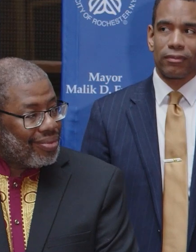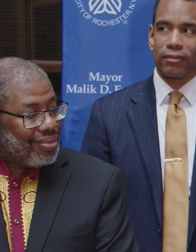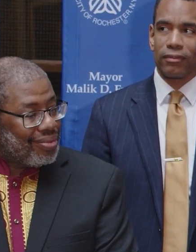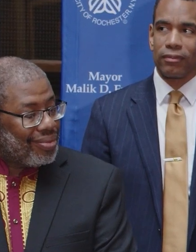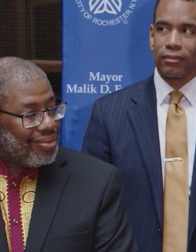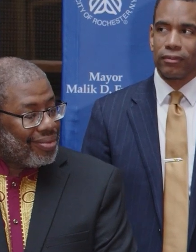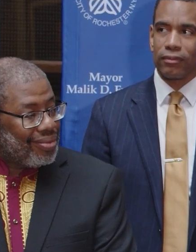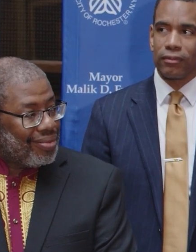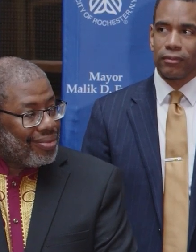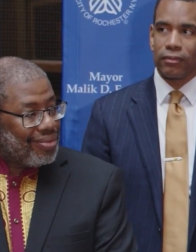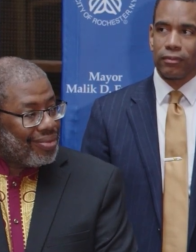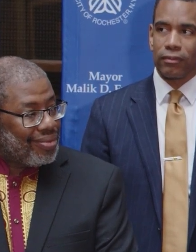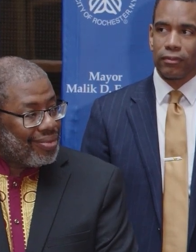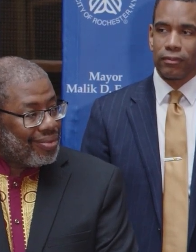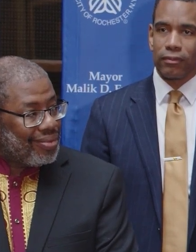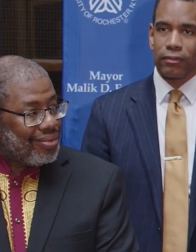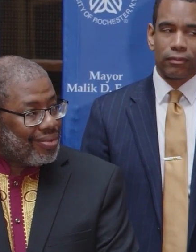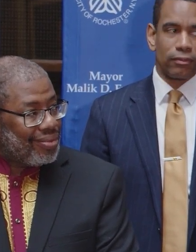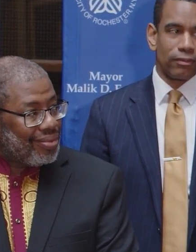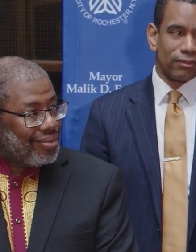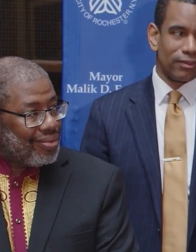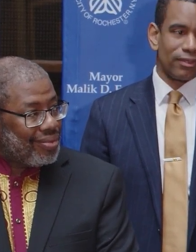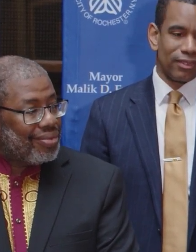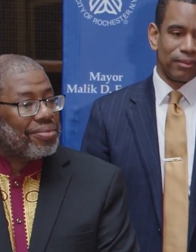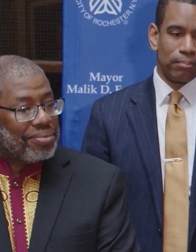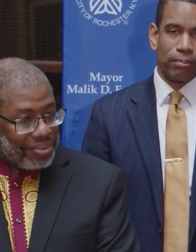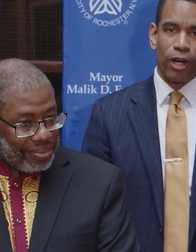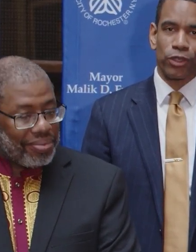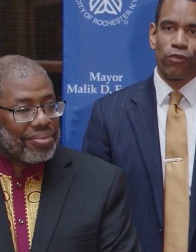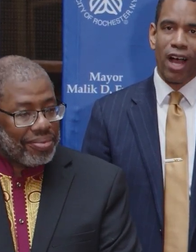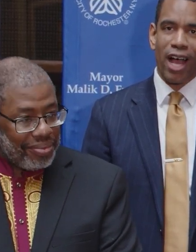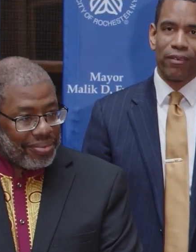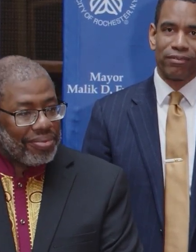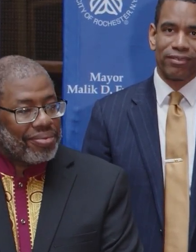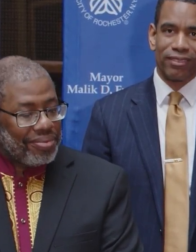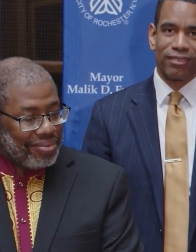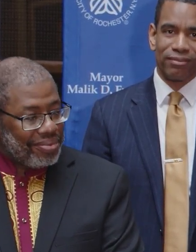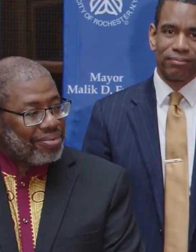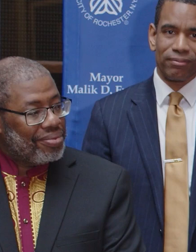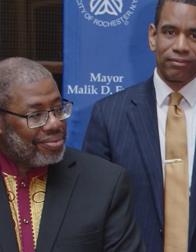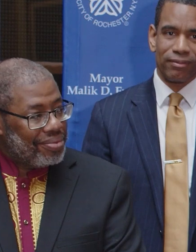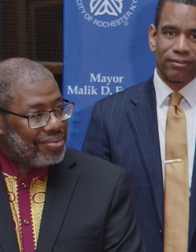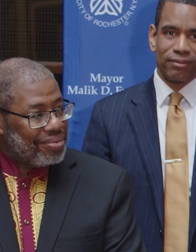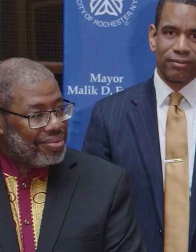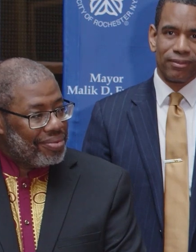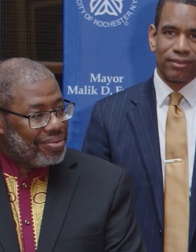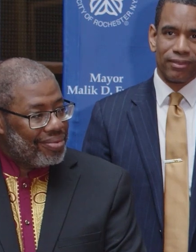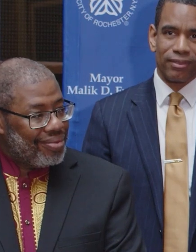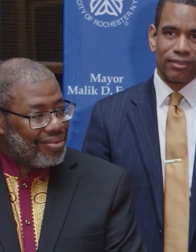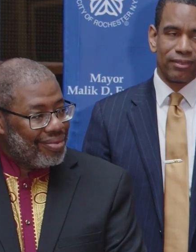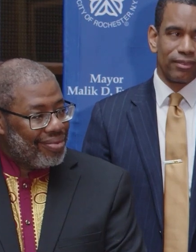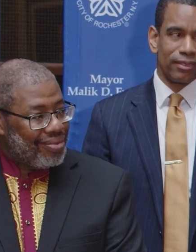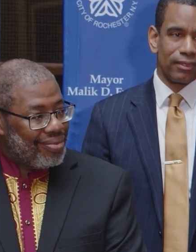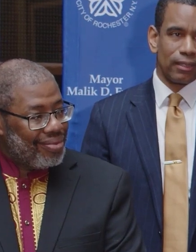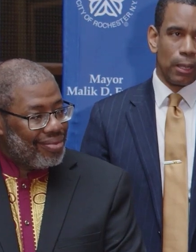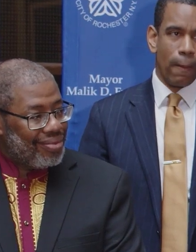looking forward to bringing it down to Parcel 5 this year. Parcel 5. So